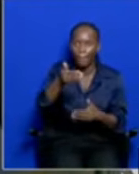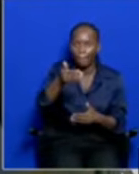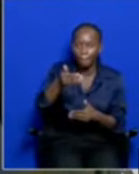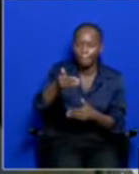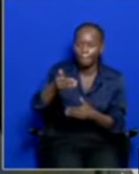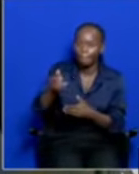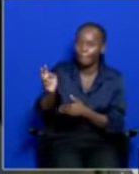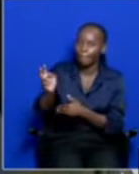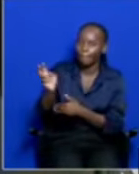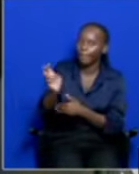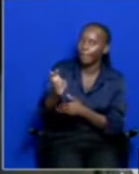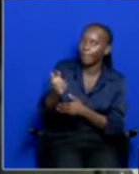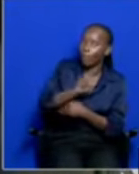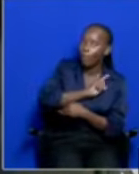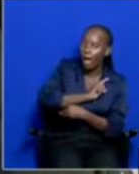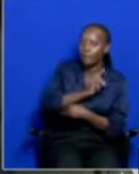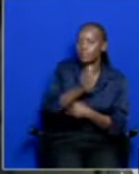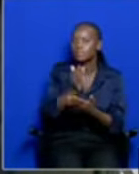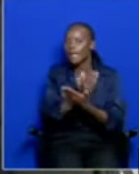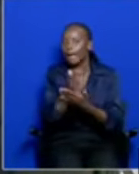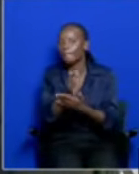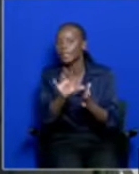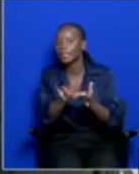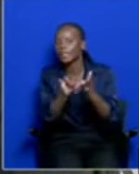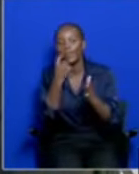witnesses identified above.